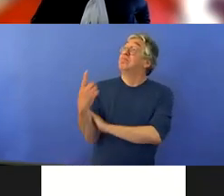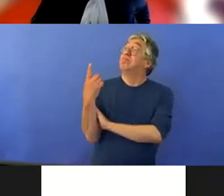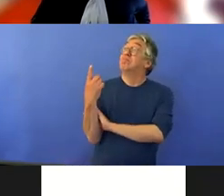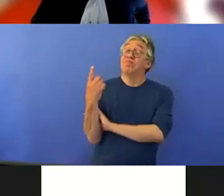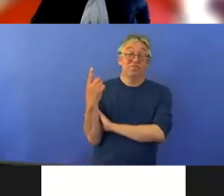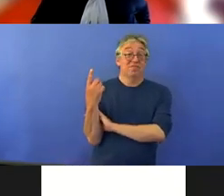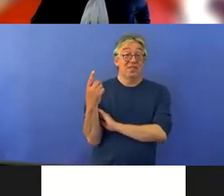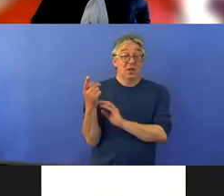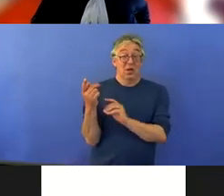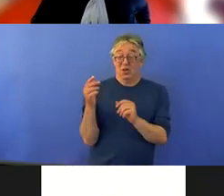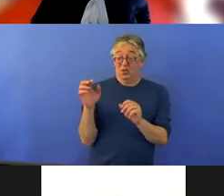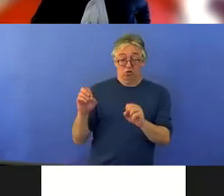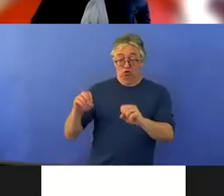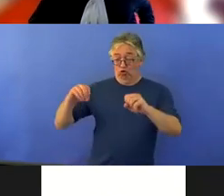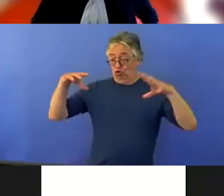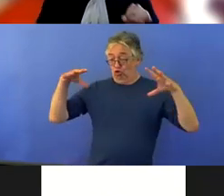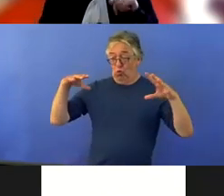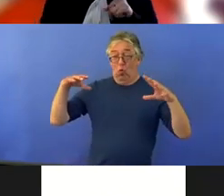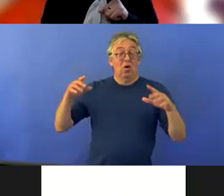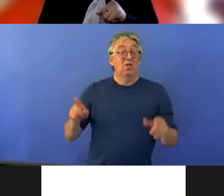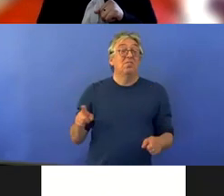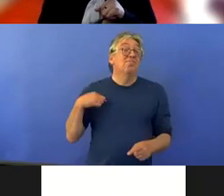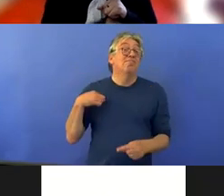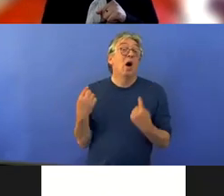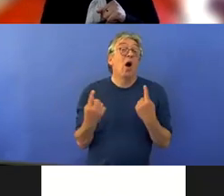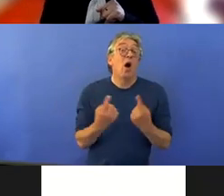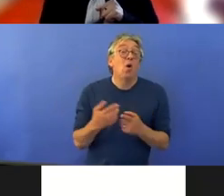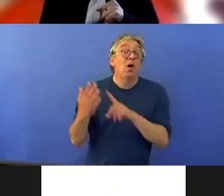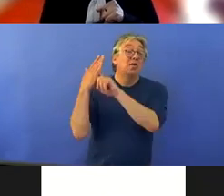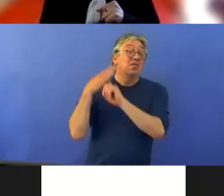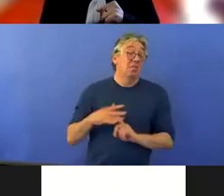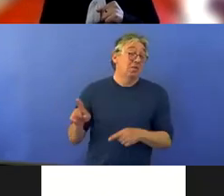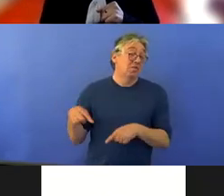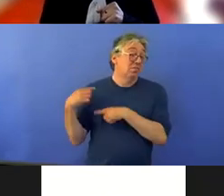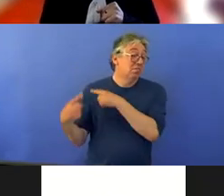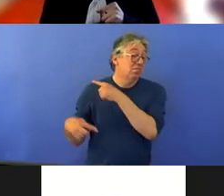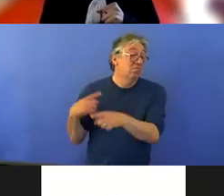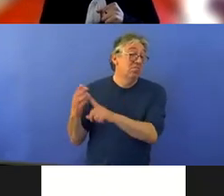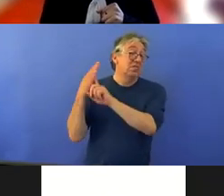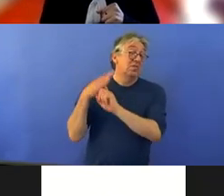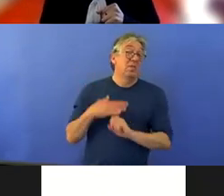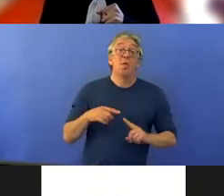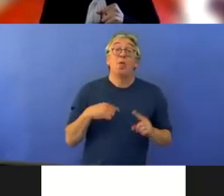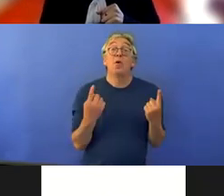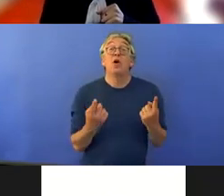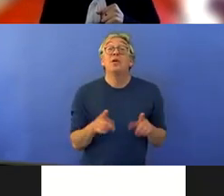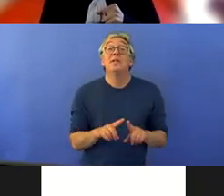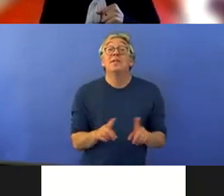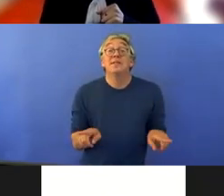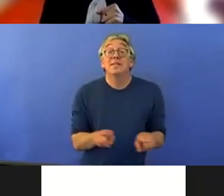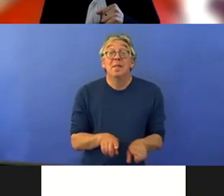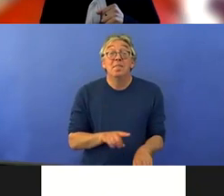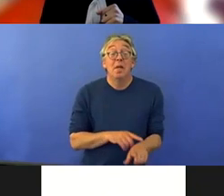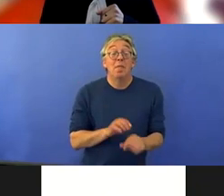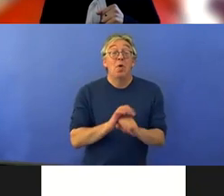have been historically subjected to, it is also an opportunity for us to get together and actually demand